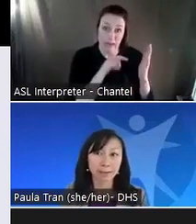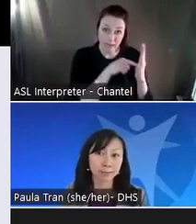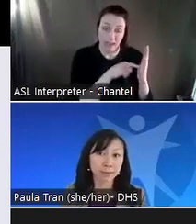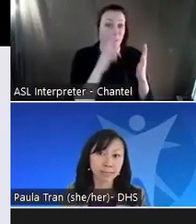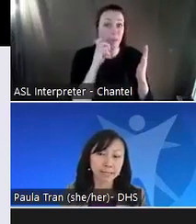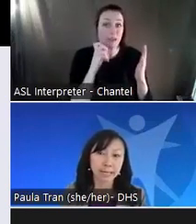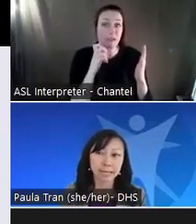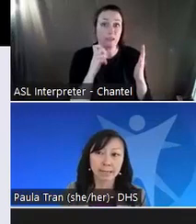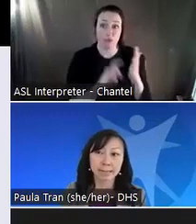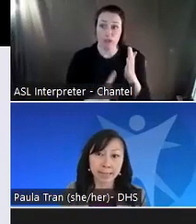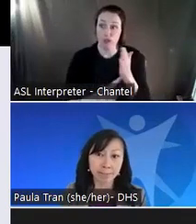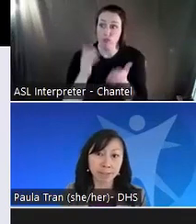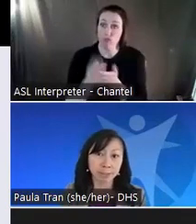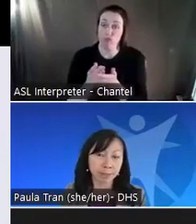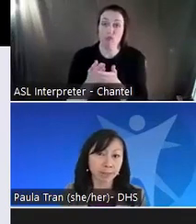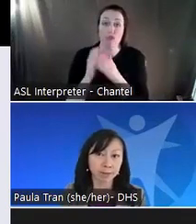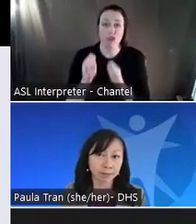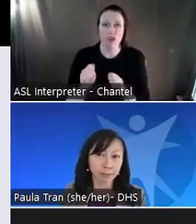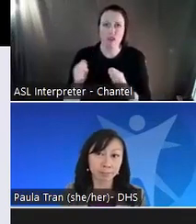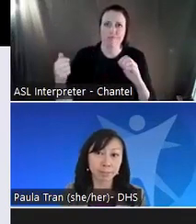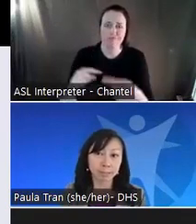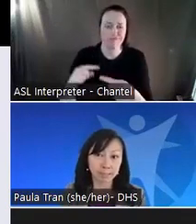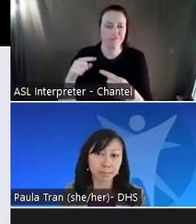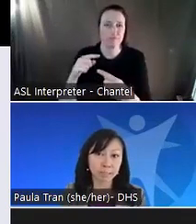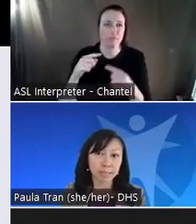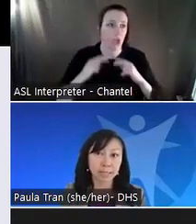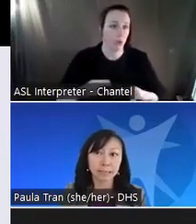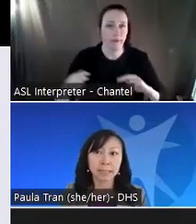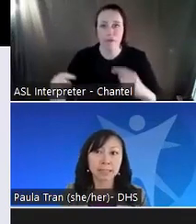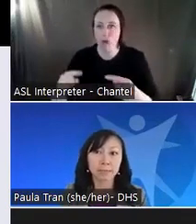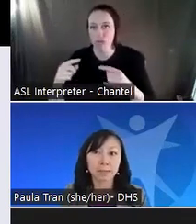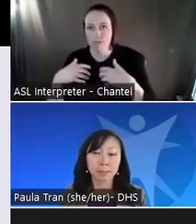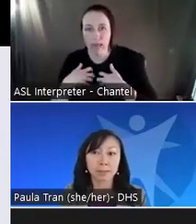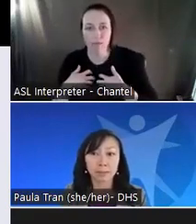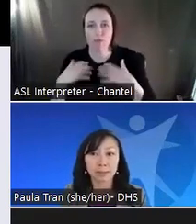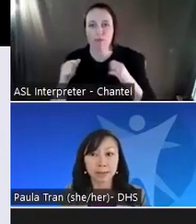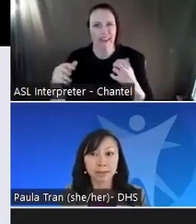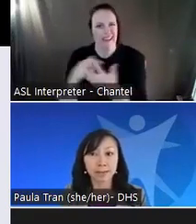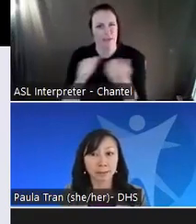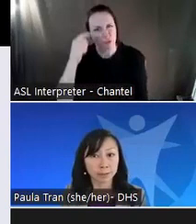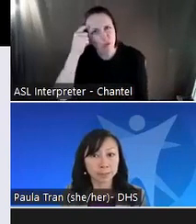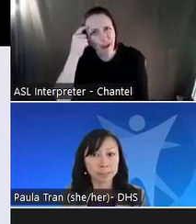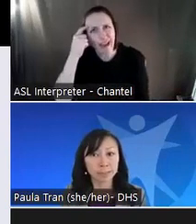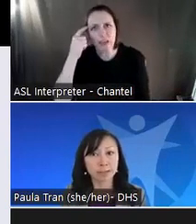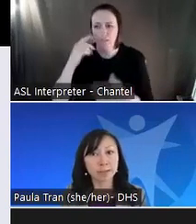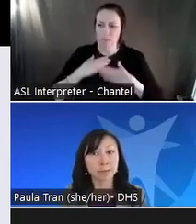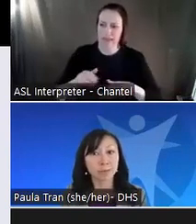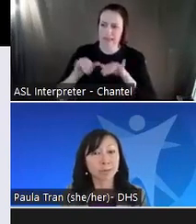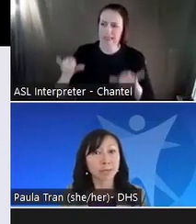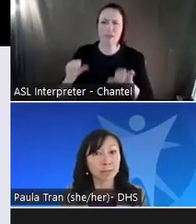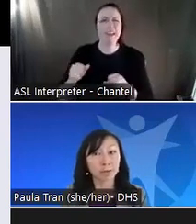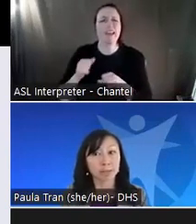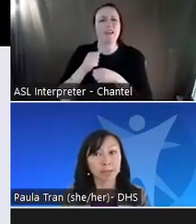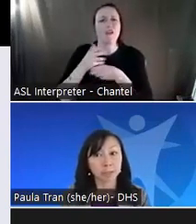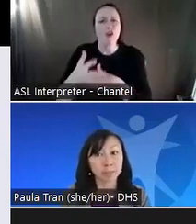and animals. It can damage the brain and other systems, leading to developmental delays, learning disabilities,